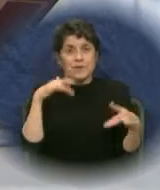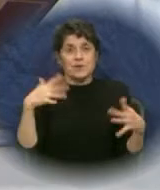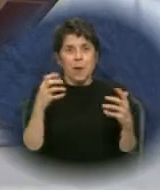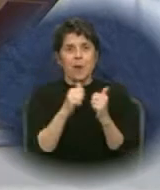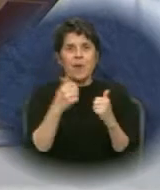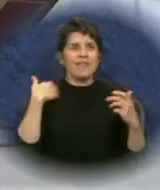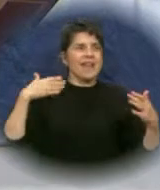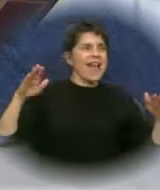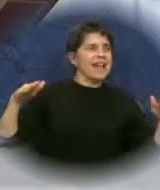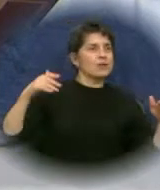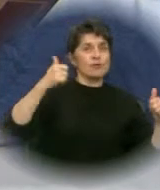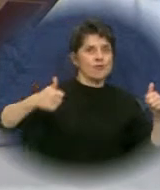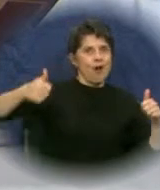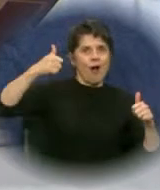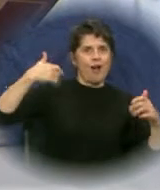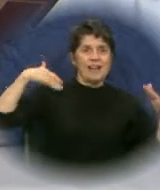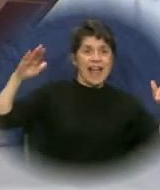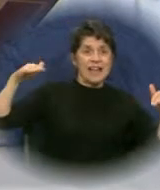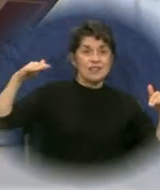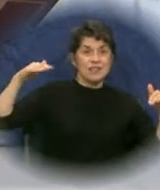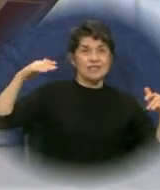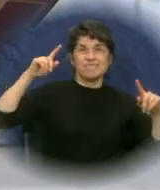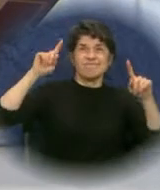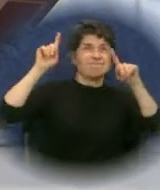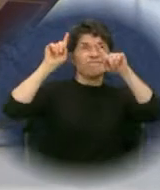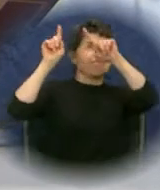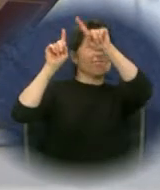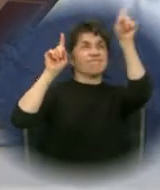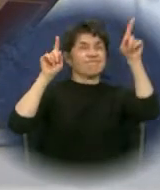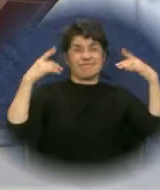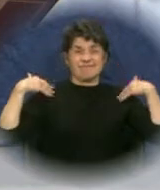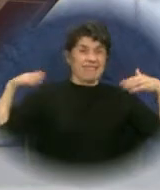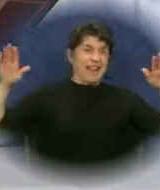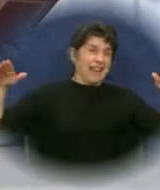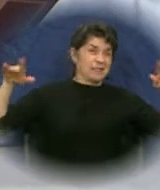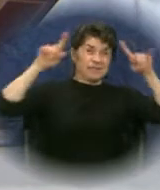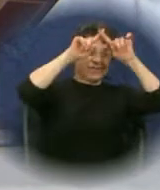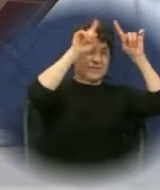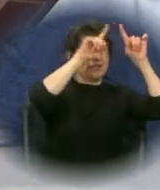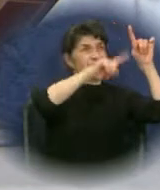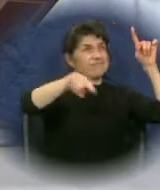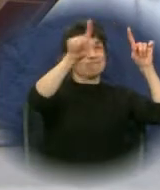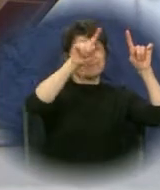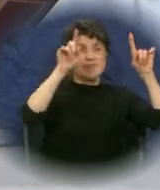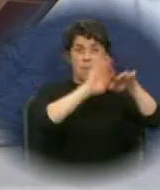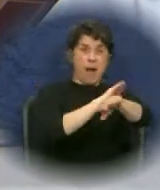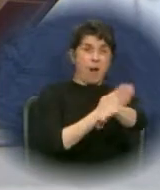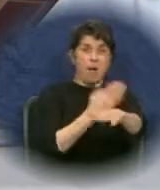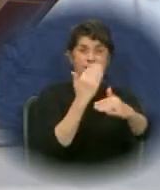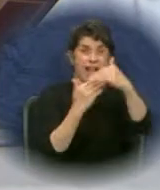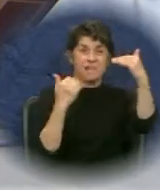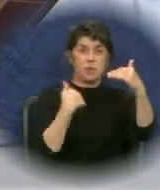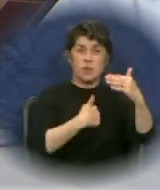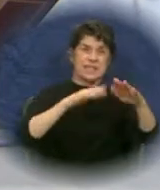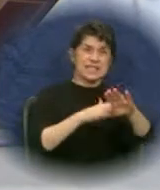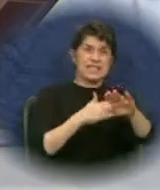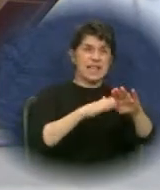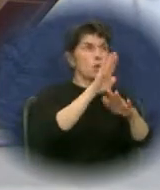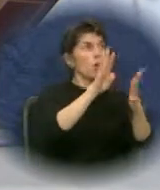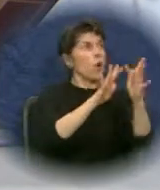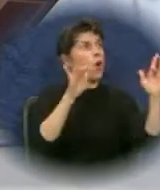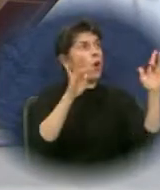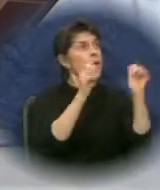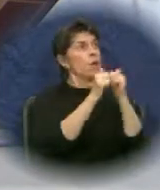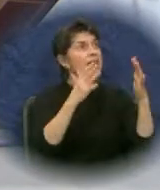angels and archangels, with thrones and dominions, with all of the hosts and powers of heaven, we sing the hymn of your glory, as without